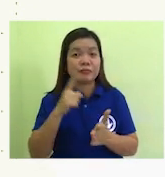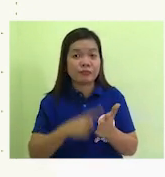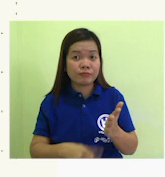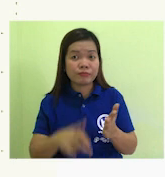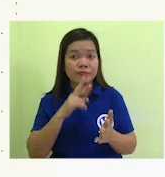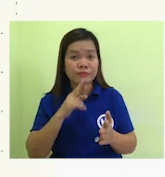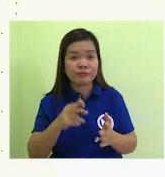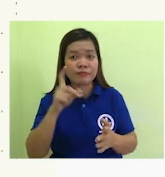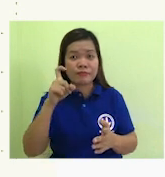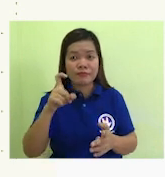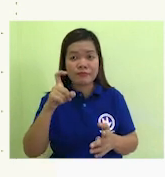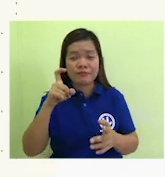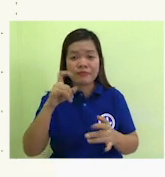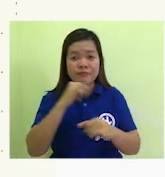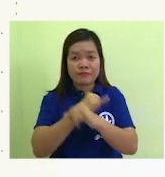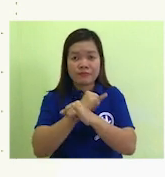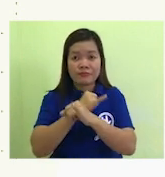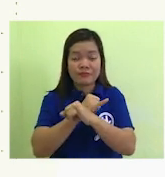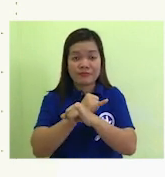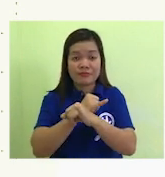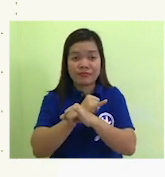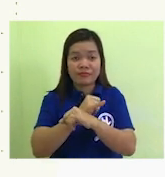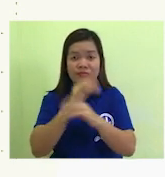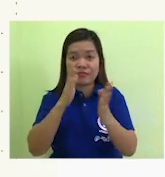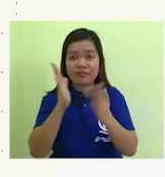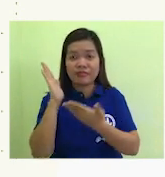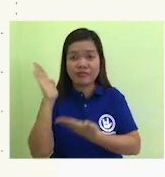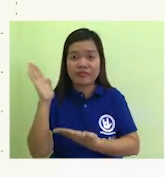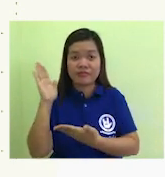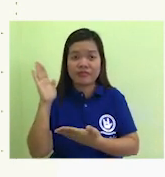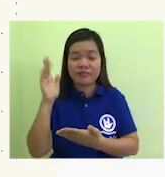What are the x-intercepts in the parabola?